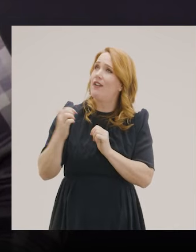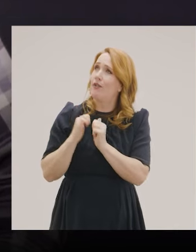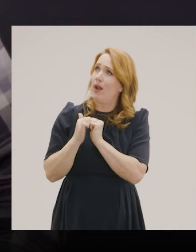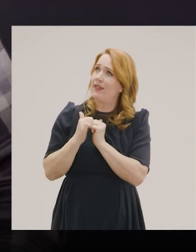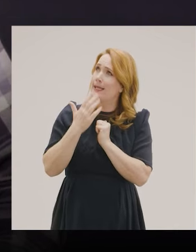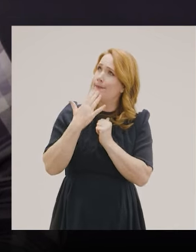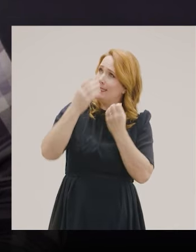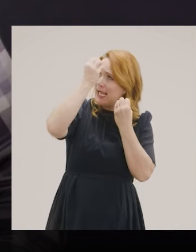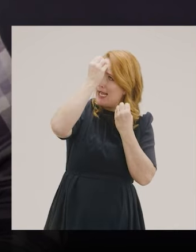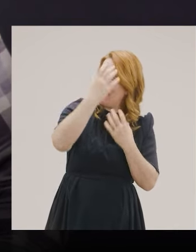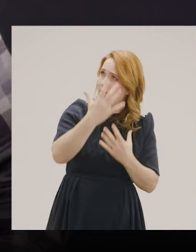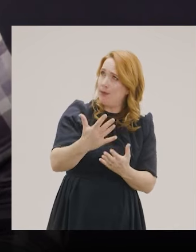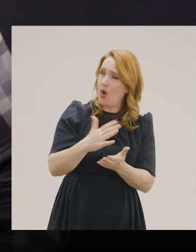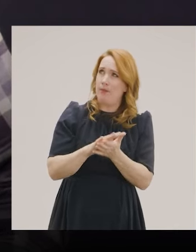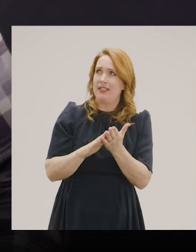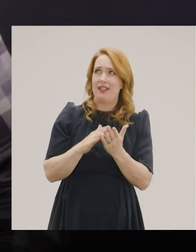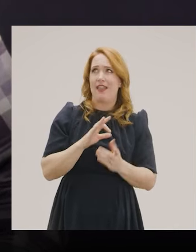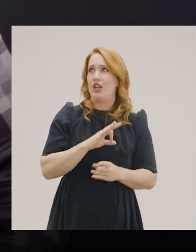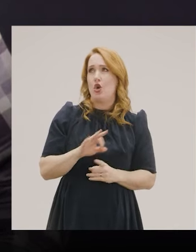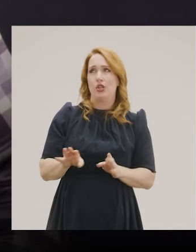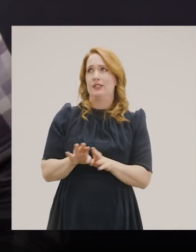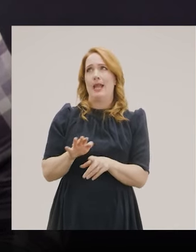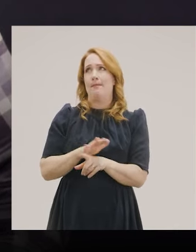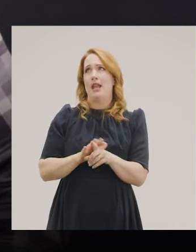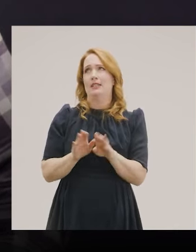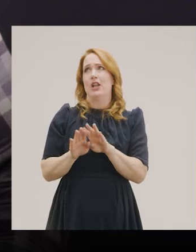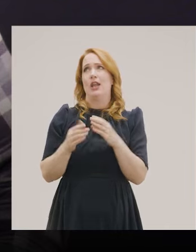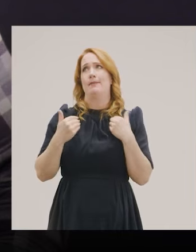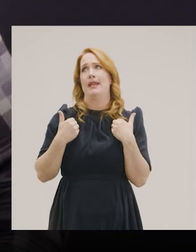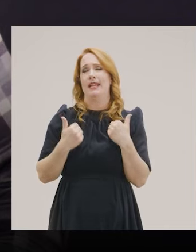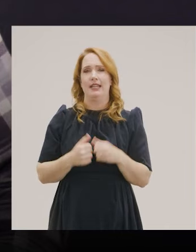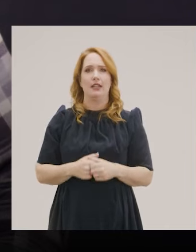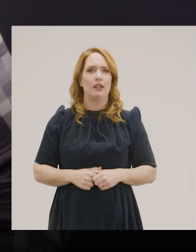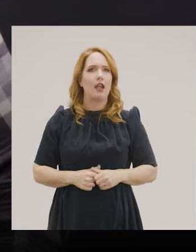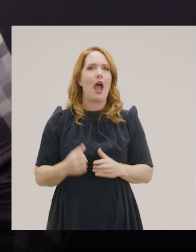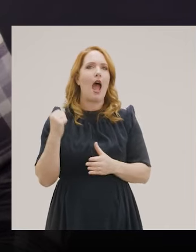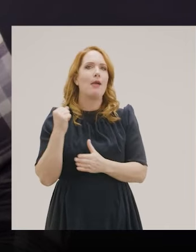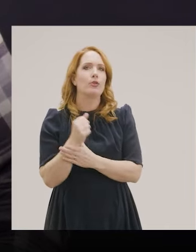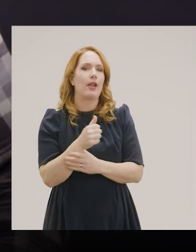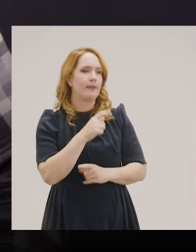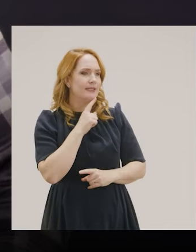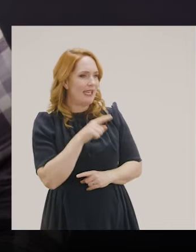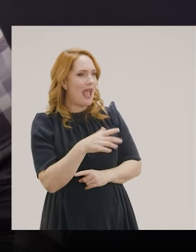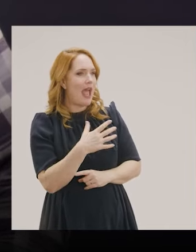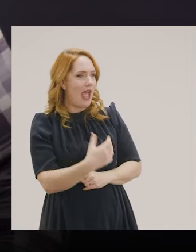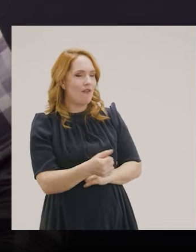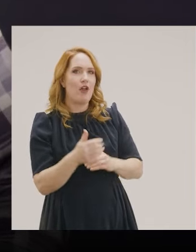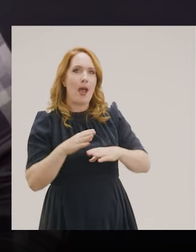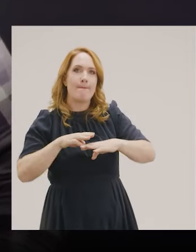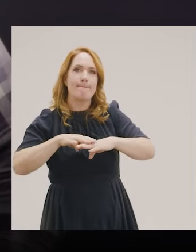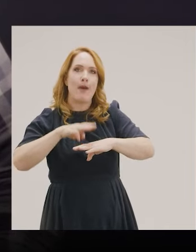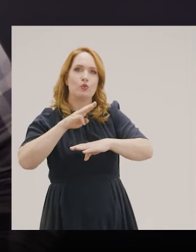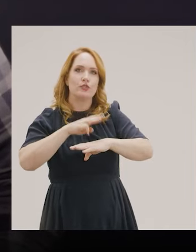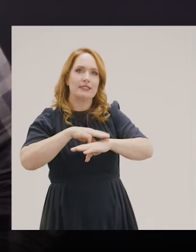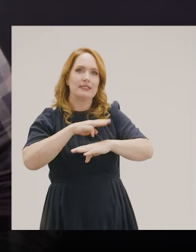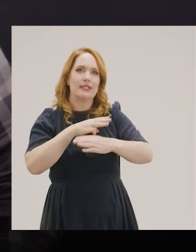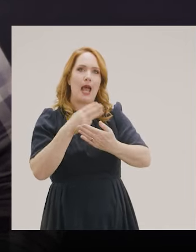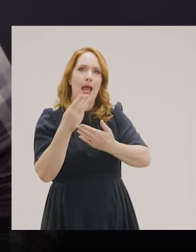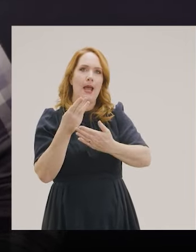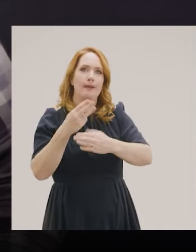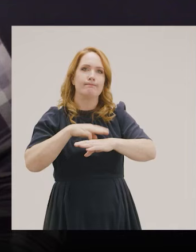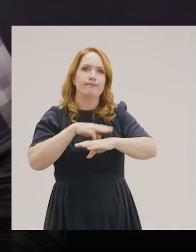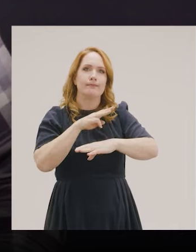have five brothers. Let him warn them so that they will not come to this place of torment. Abraham replied, They have Moses